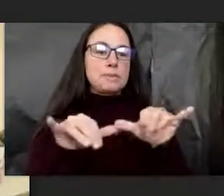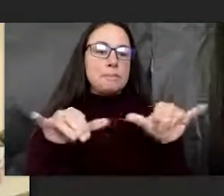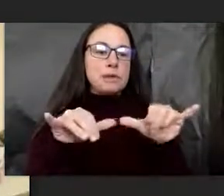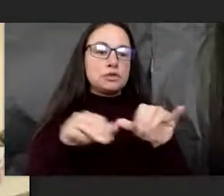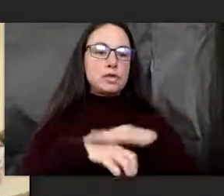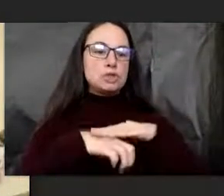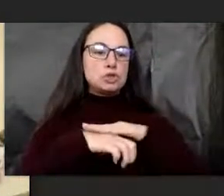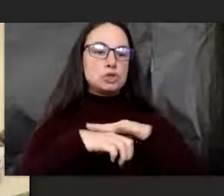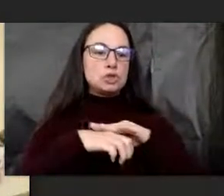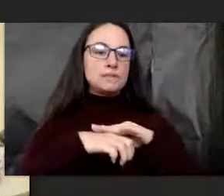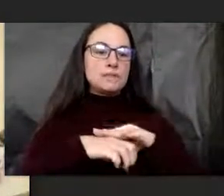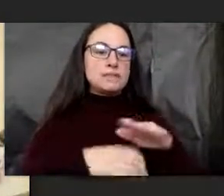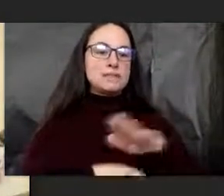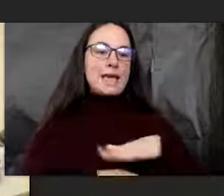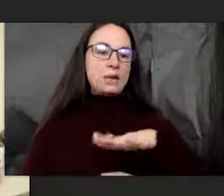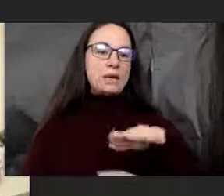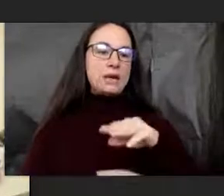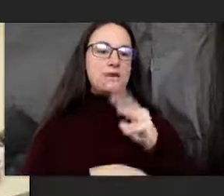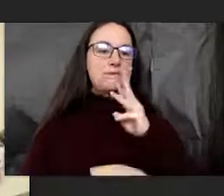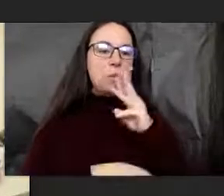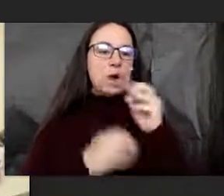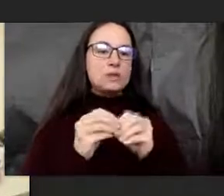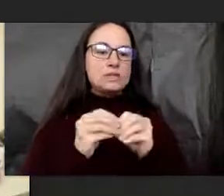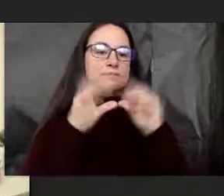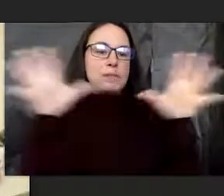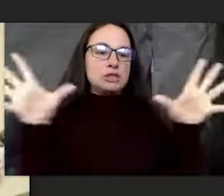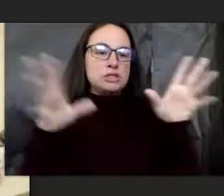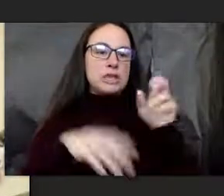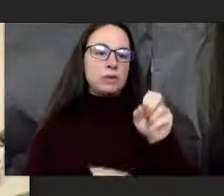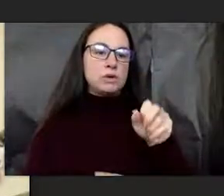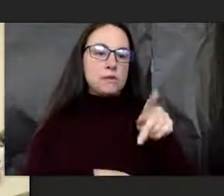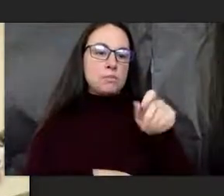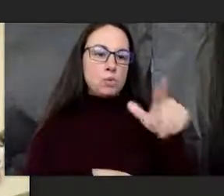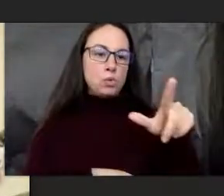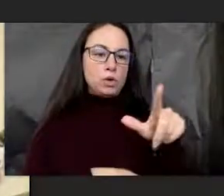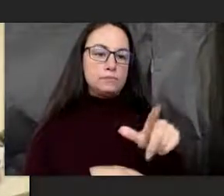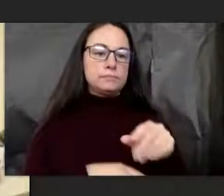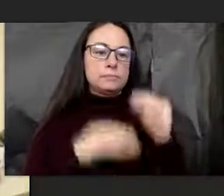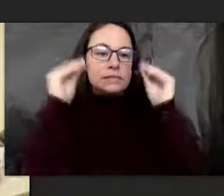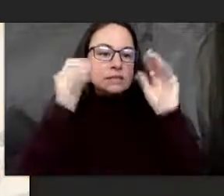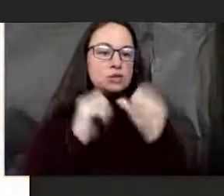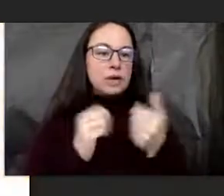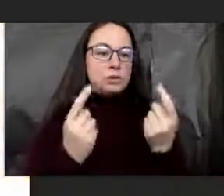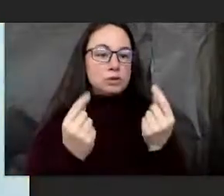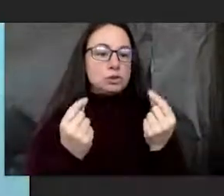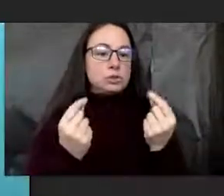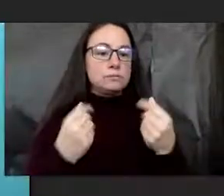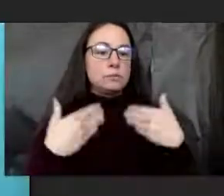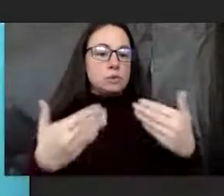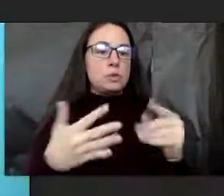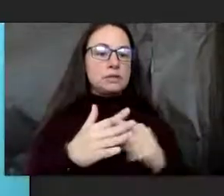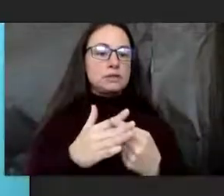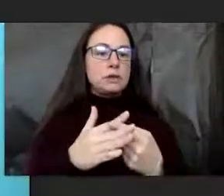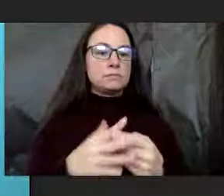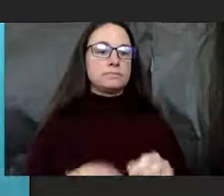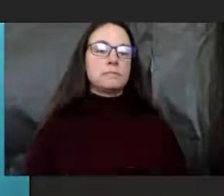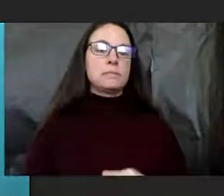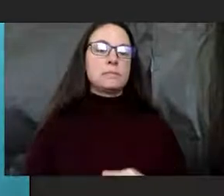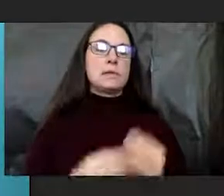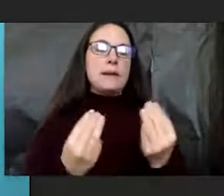that splashes out of the pool. So let me teach you how to do this, and let's get started.